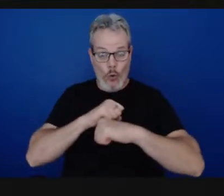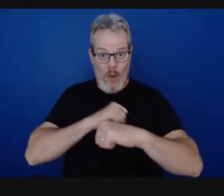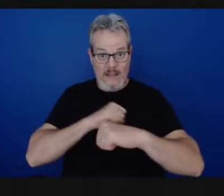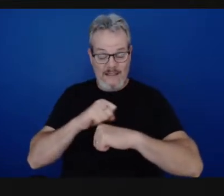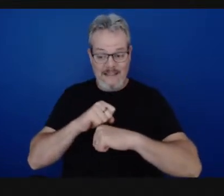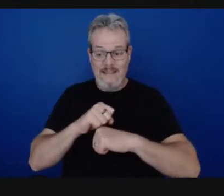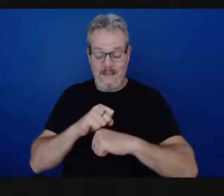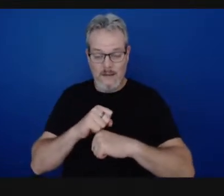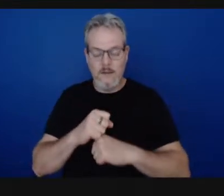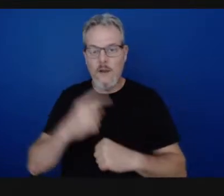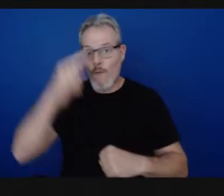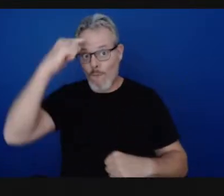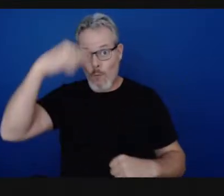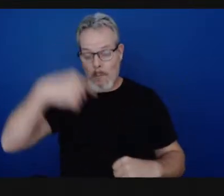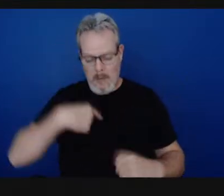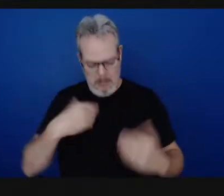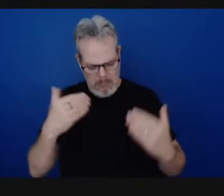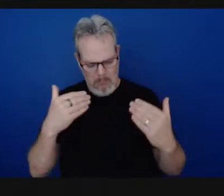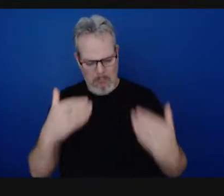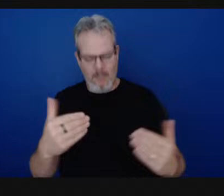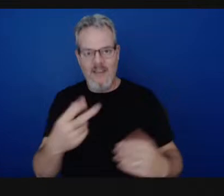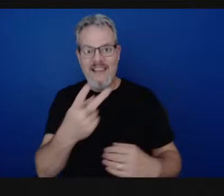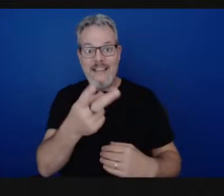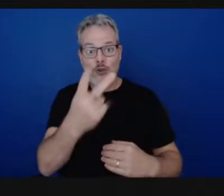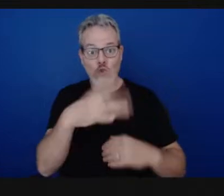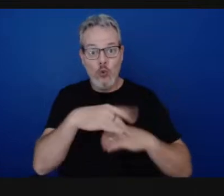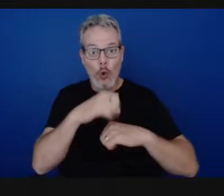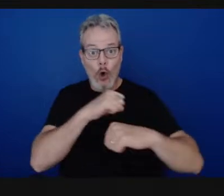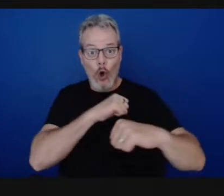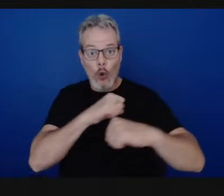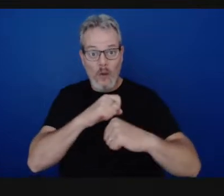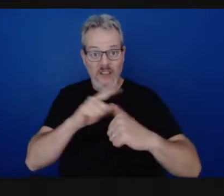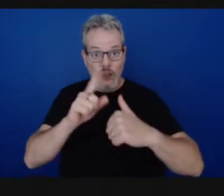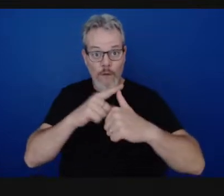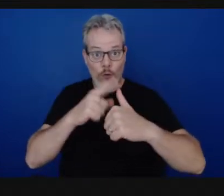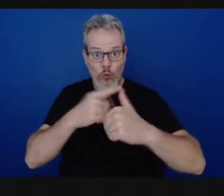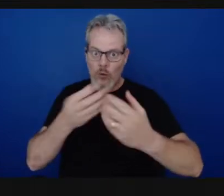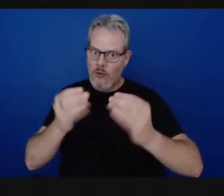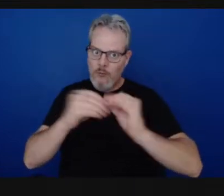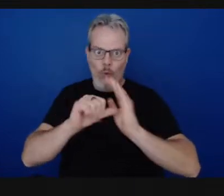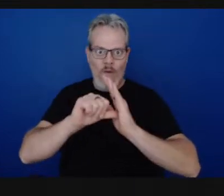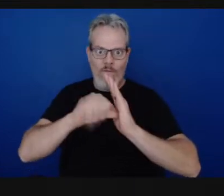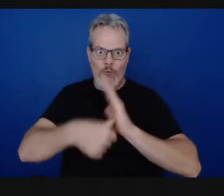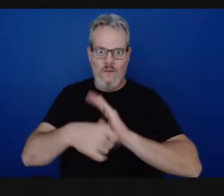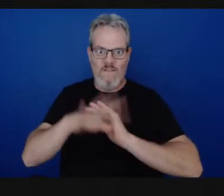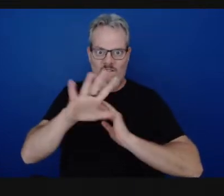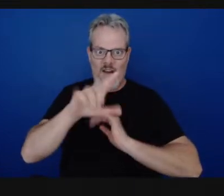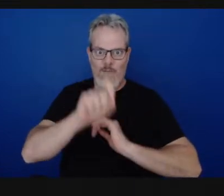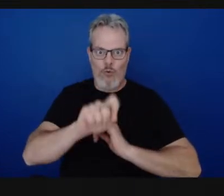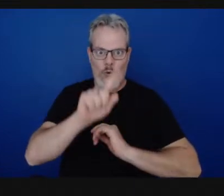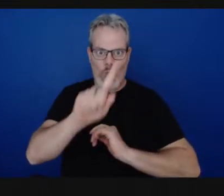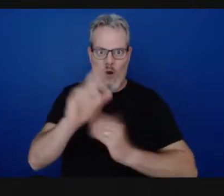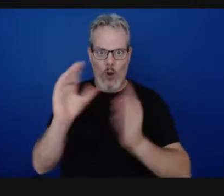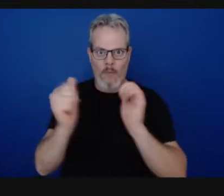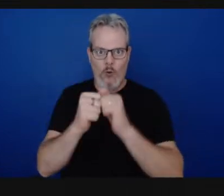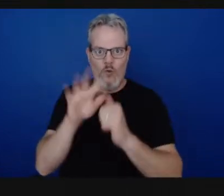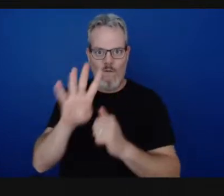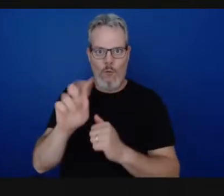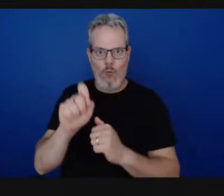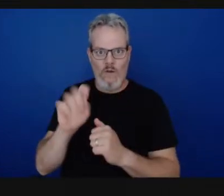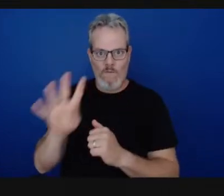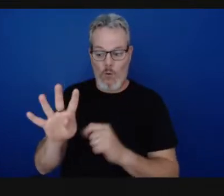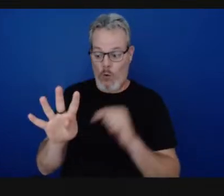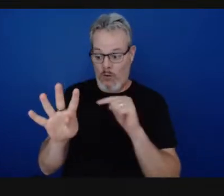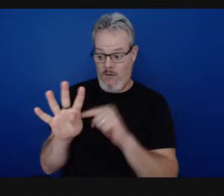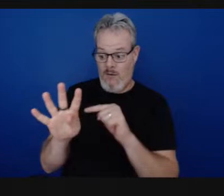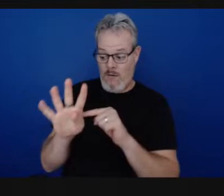me, these 2 earthquakes, the first one was more significant, the 5.1, than the 4.4. The